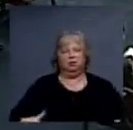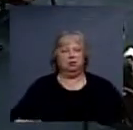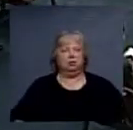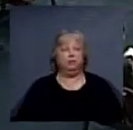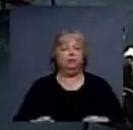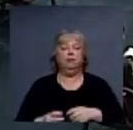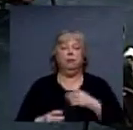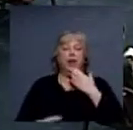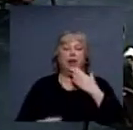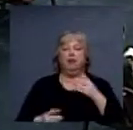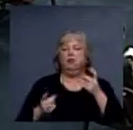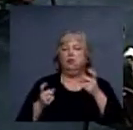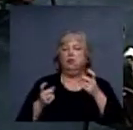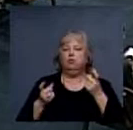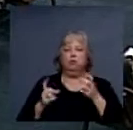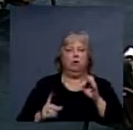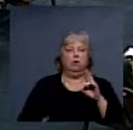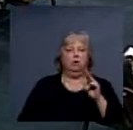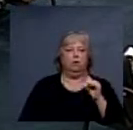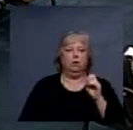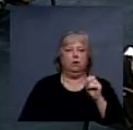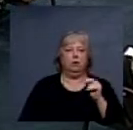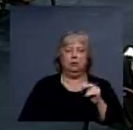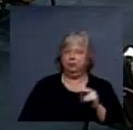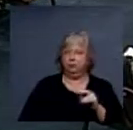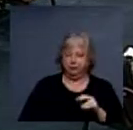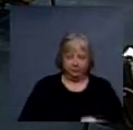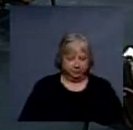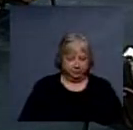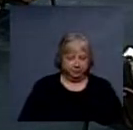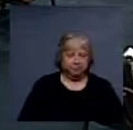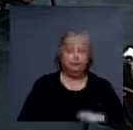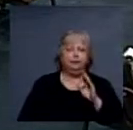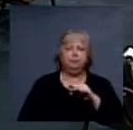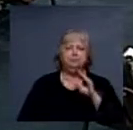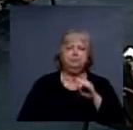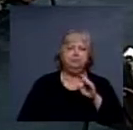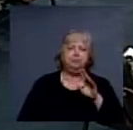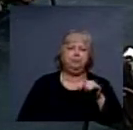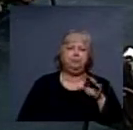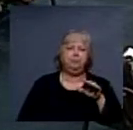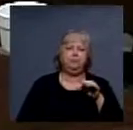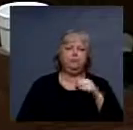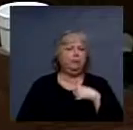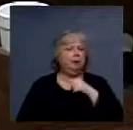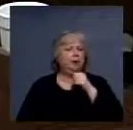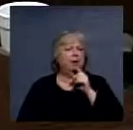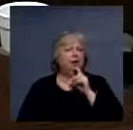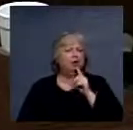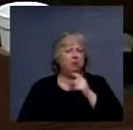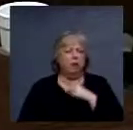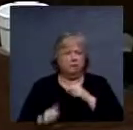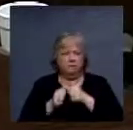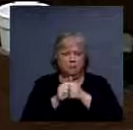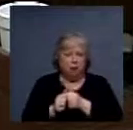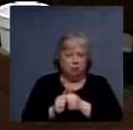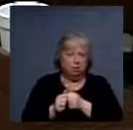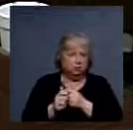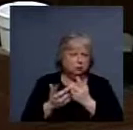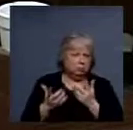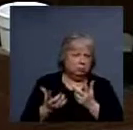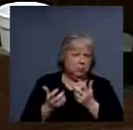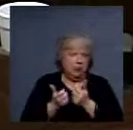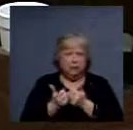Director Fortson, you're recognized, please. Thank you, Mayor. Mr. Ritchie, Yes, sir. I'm not too sure I followed all